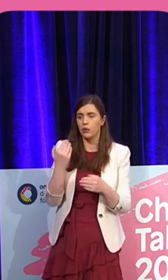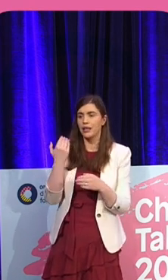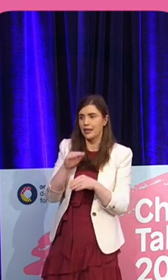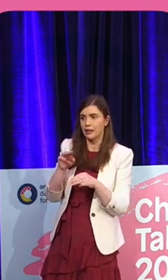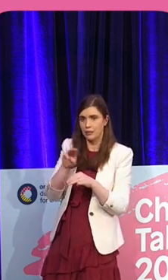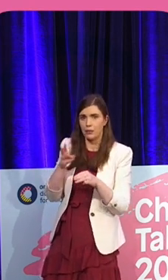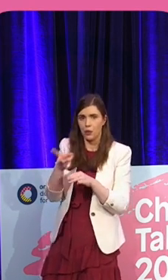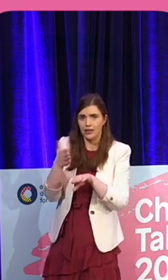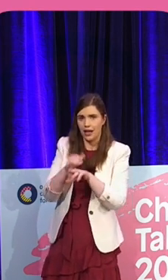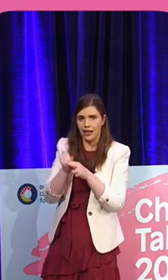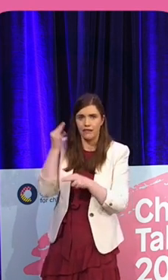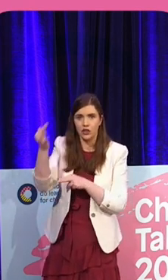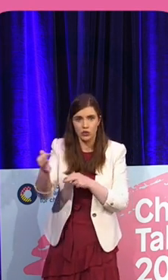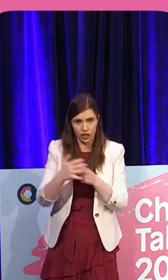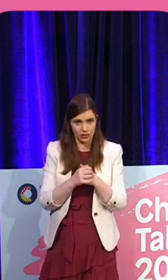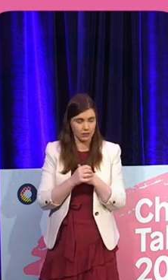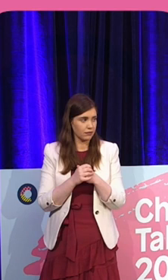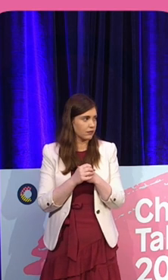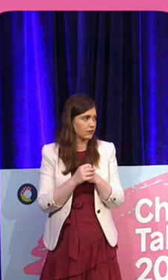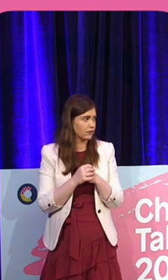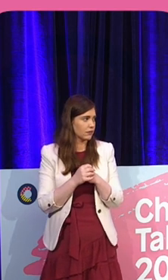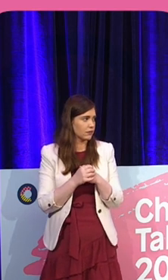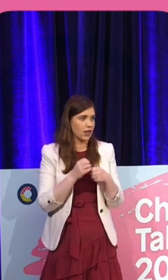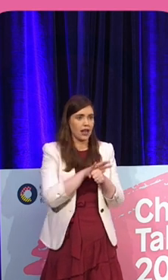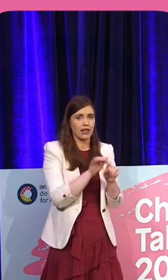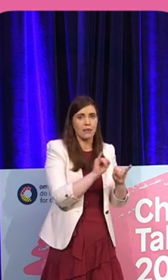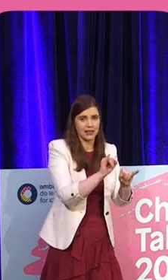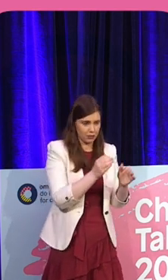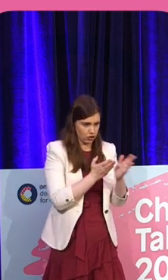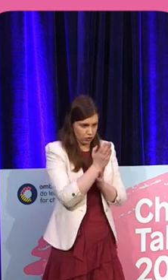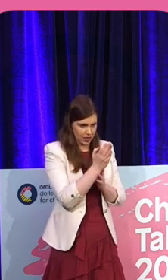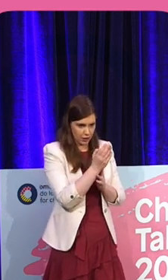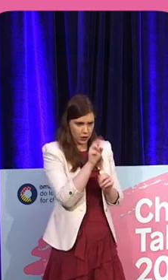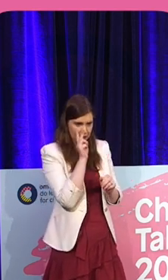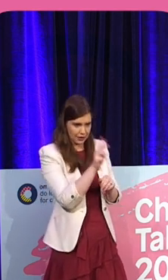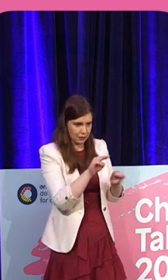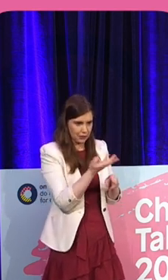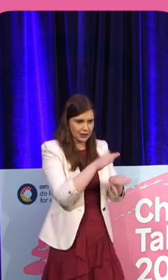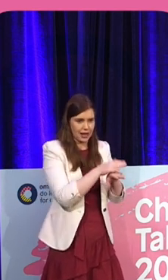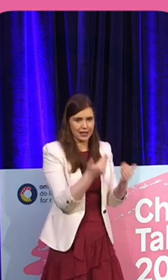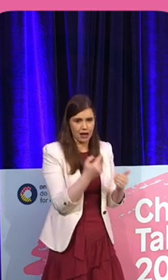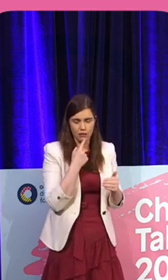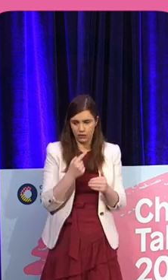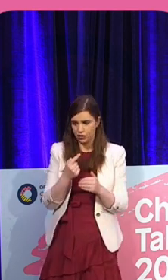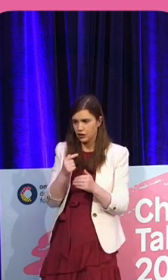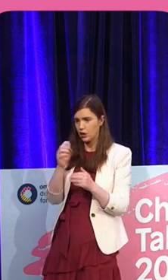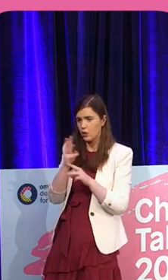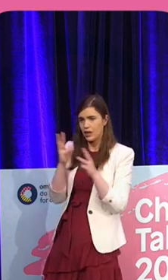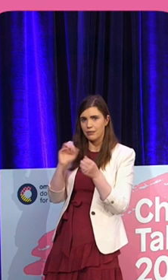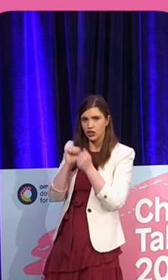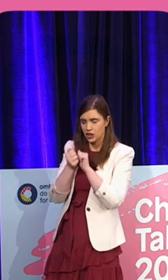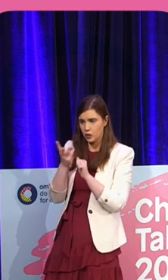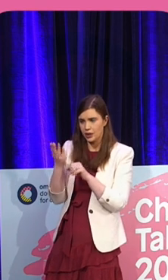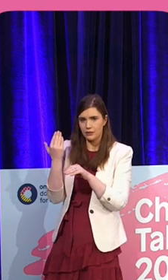A local grocer shutting down due to the pandemic is instantly visible, but him shutting down in 20 years' time makes us wrongly think we have